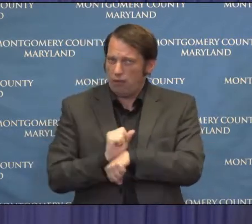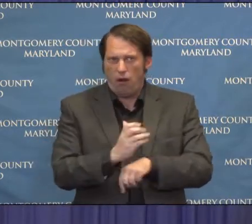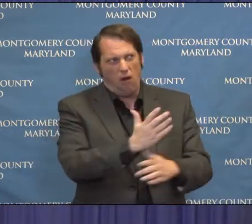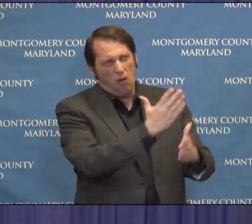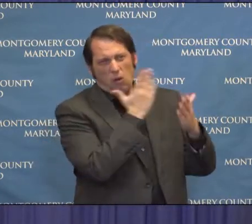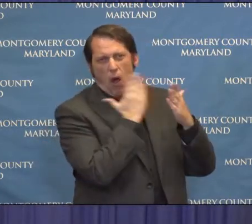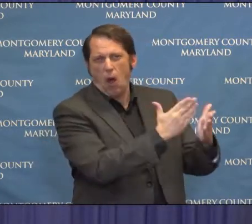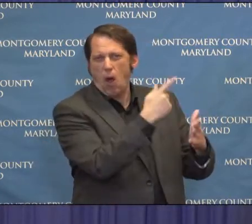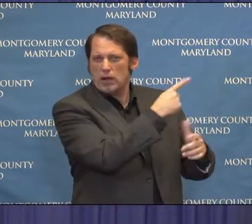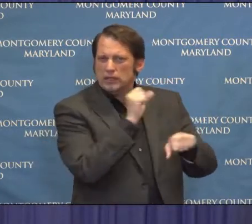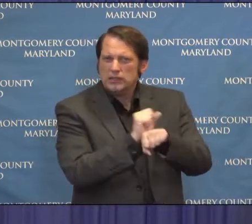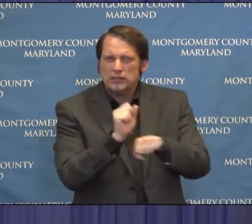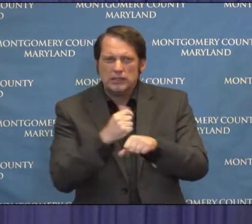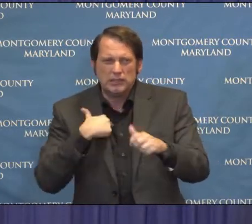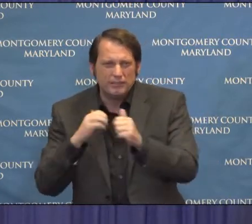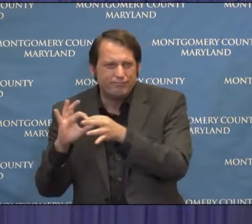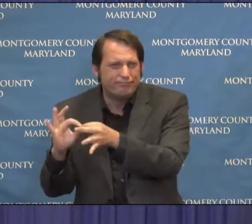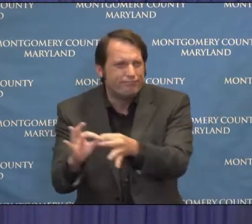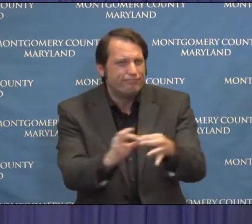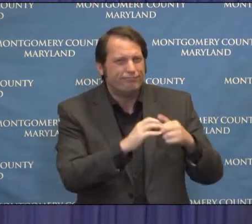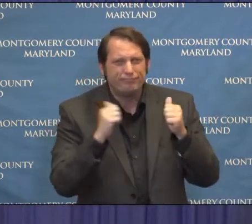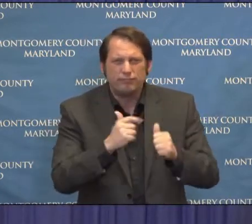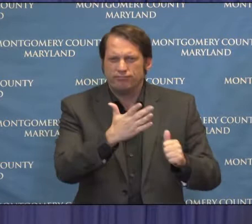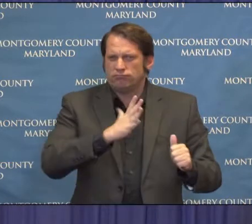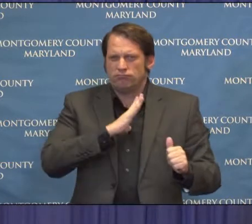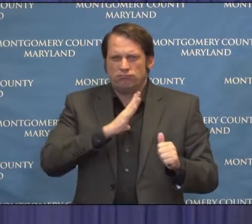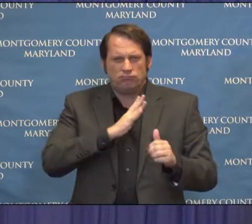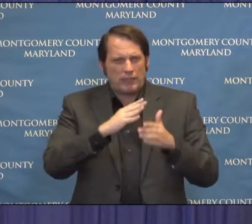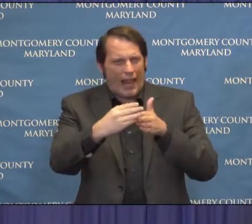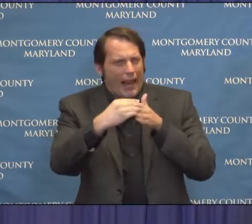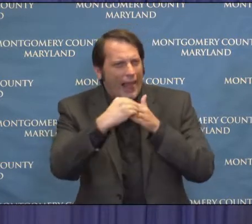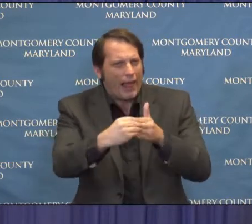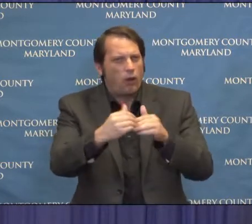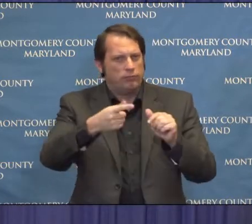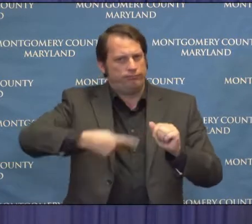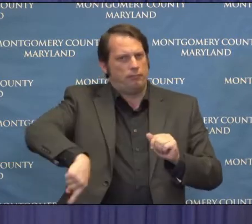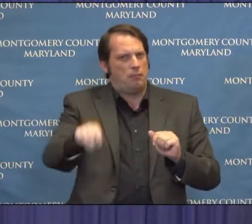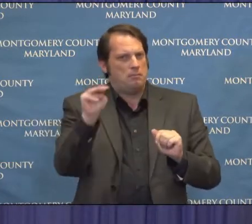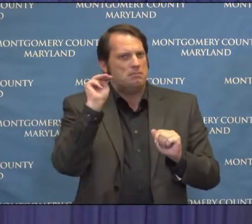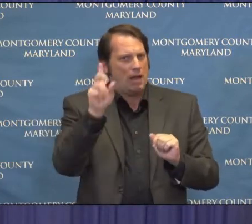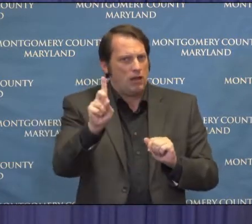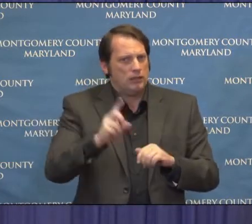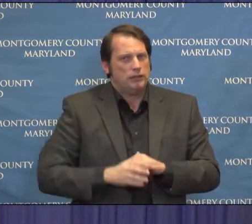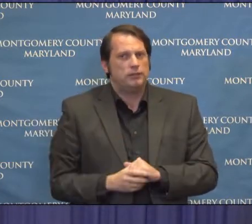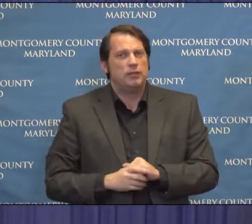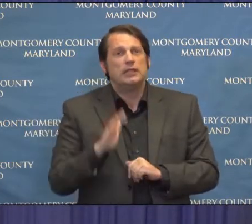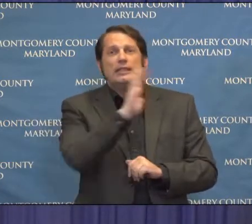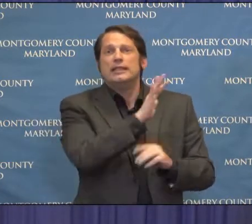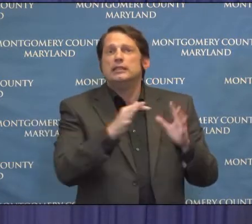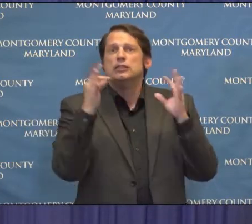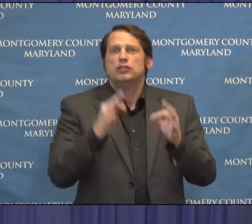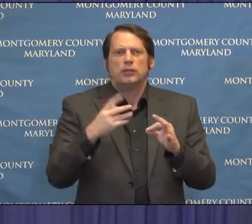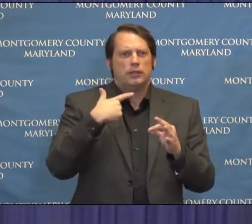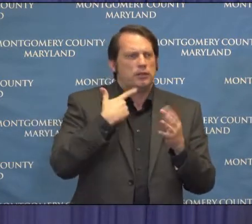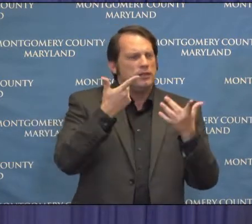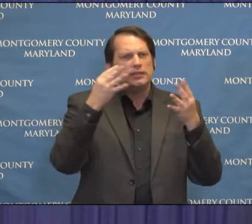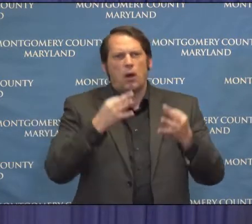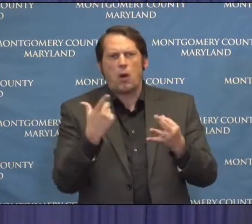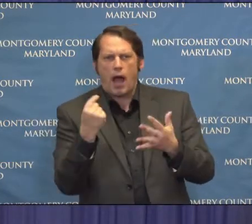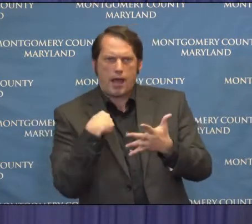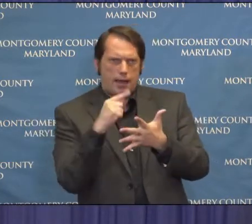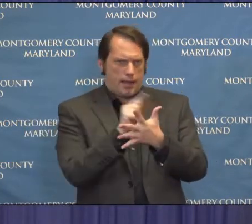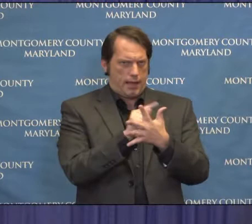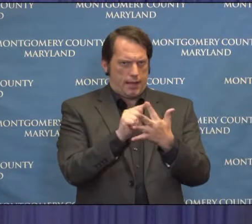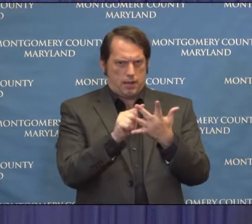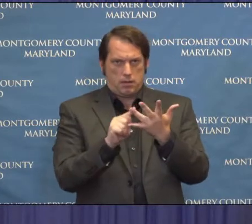lead and that the basis of his decisions are being made on science. And I was on a conference call with him